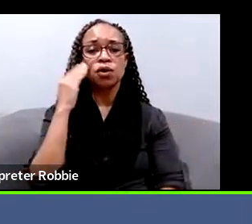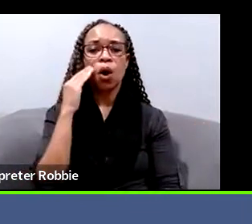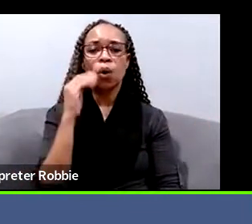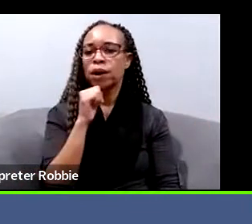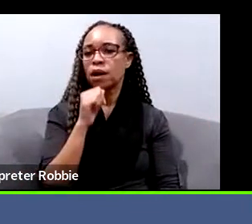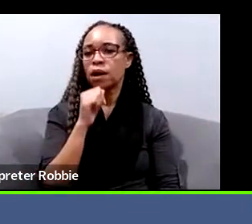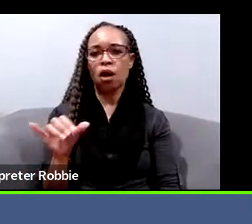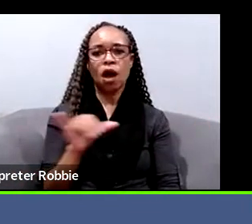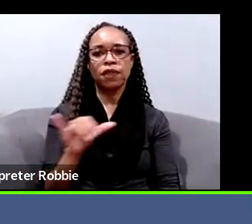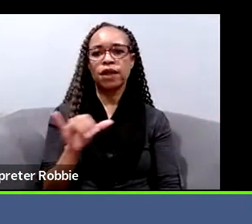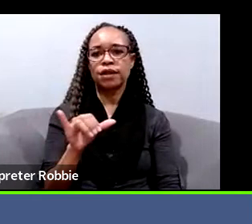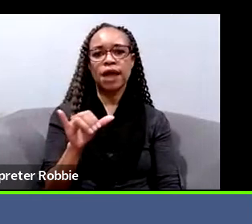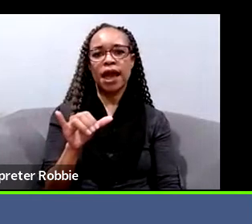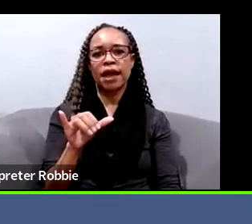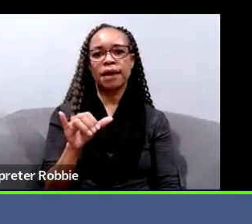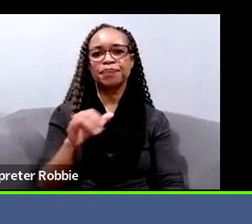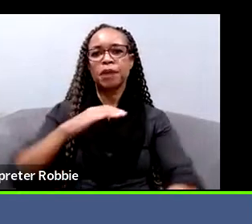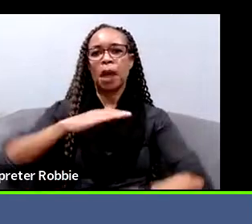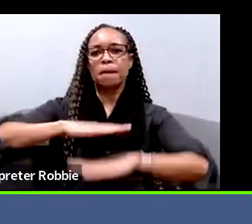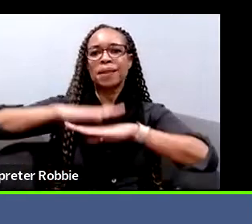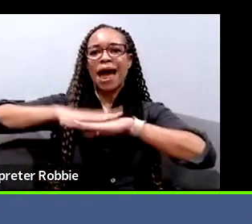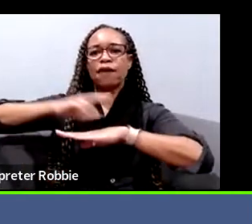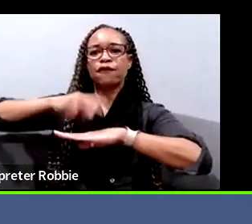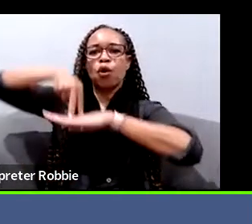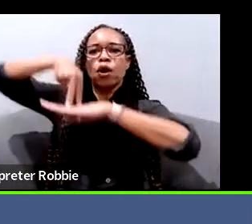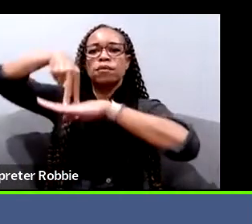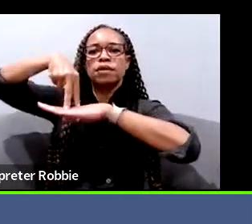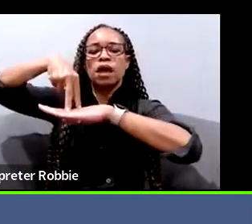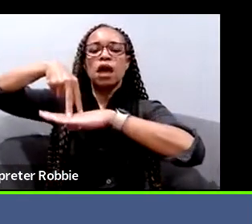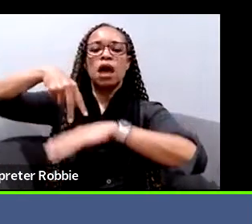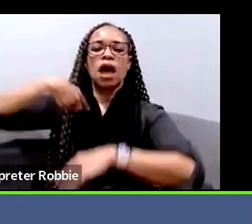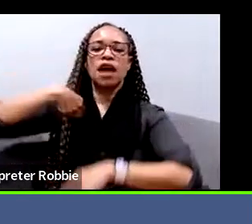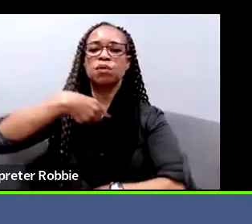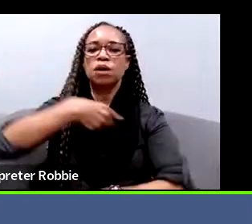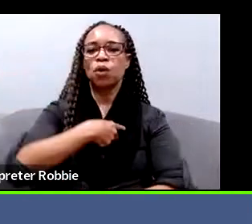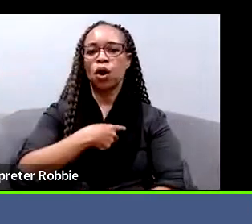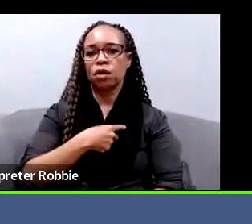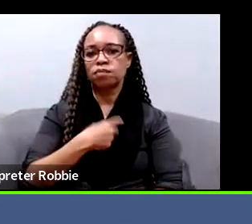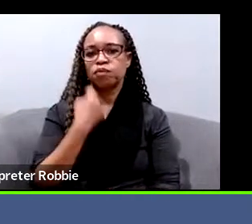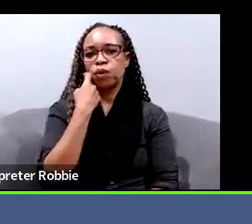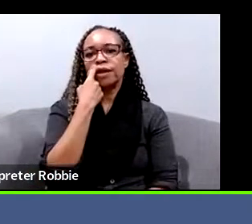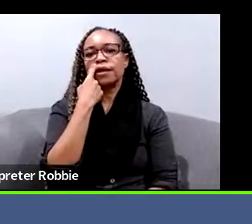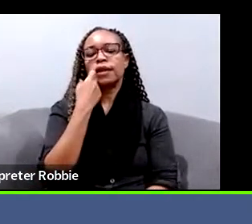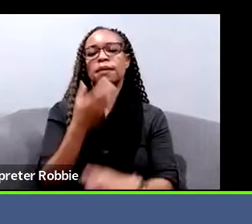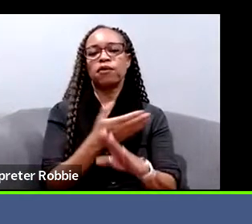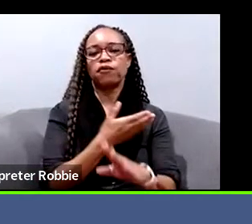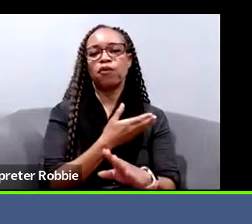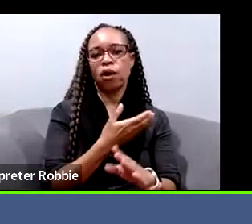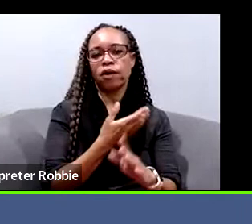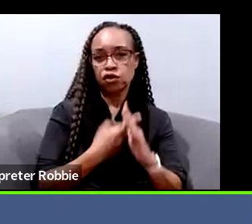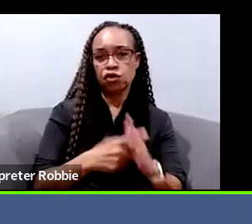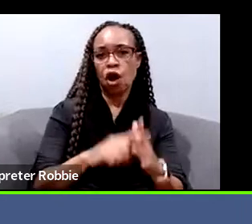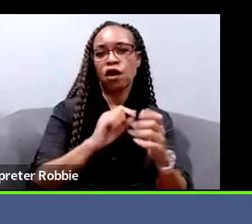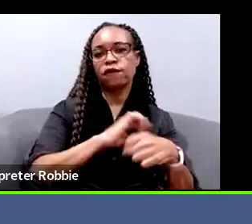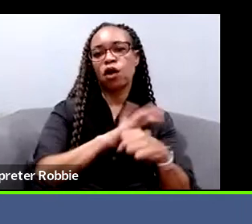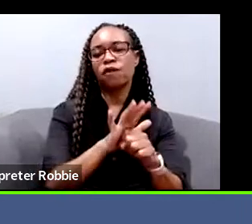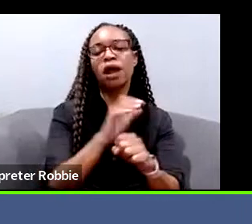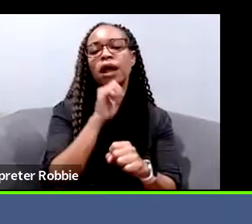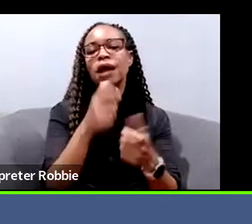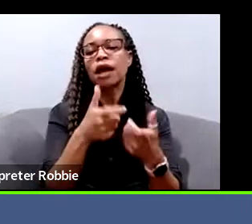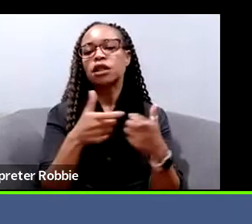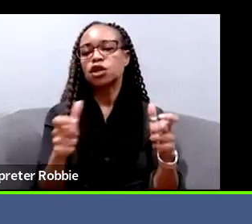platforms that we were earlier in the pandemic. We know in some communities this is not as big of an issue as it had been